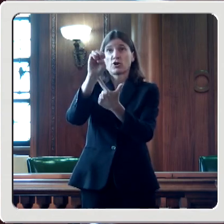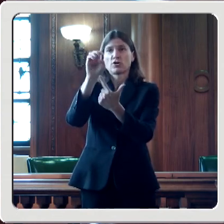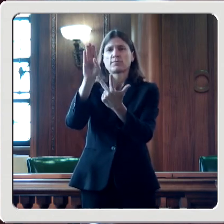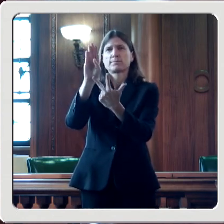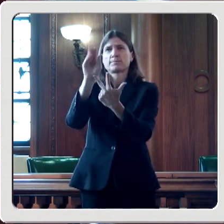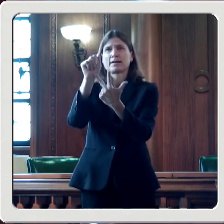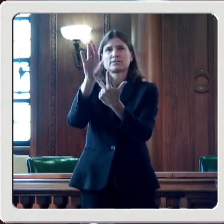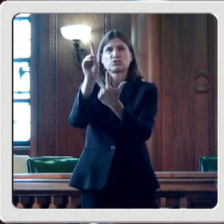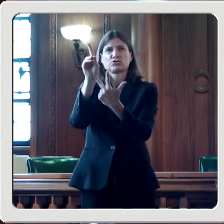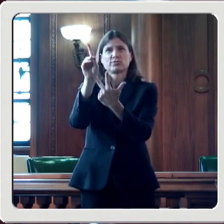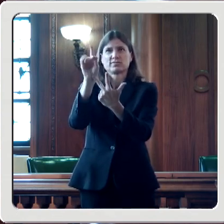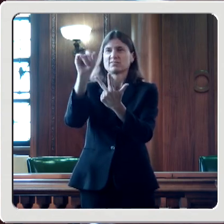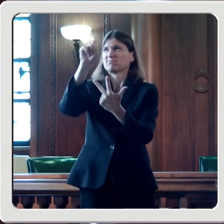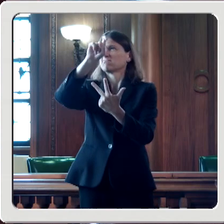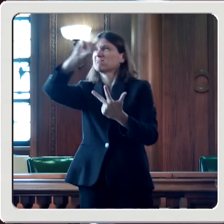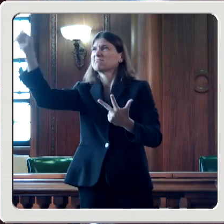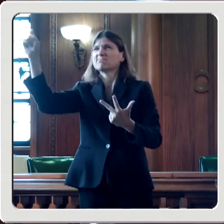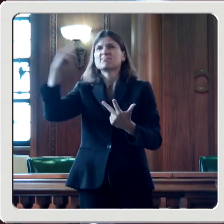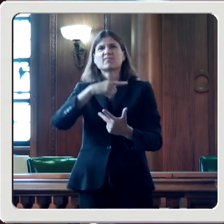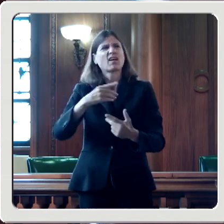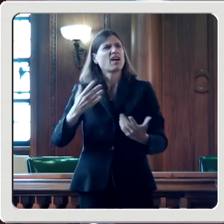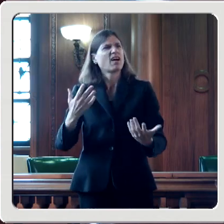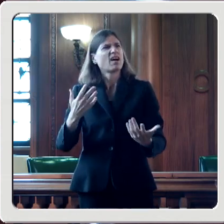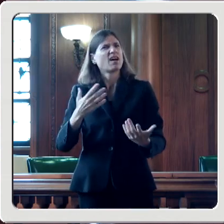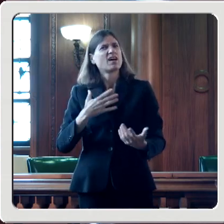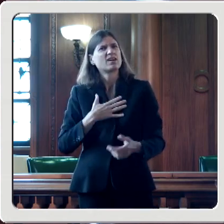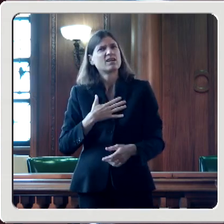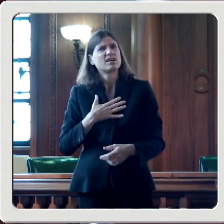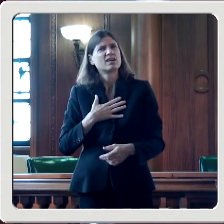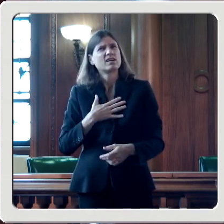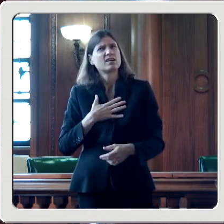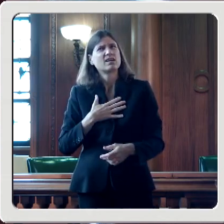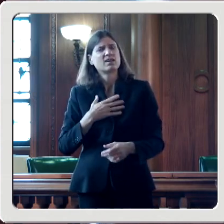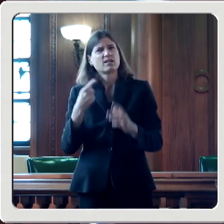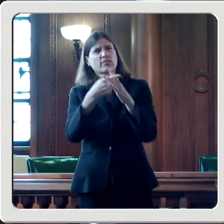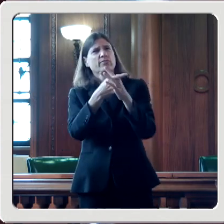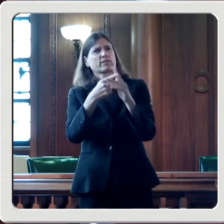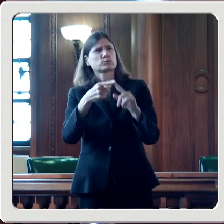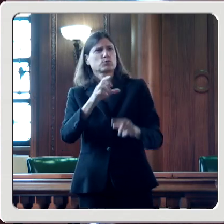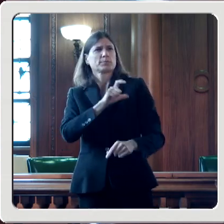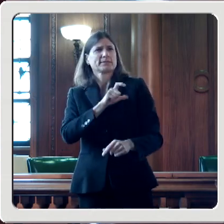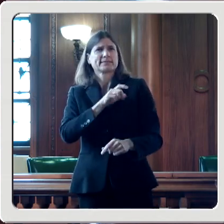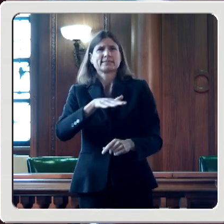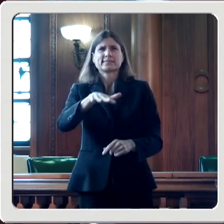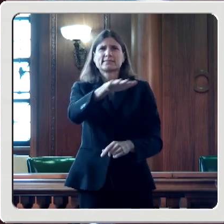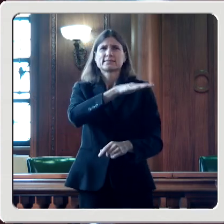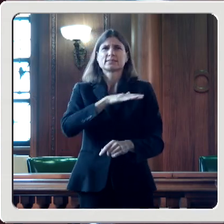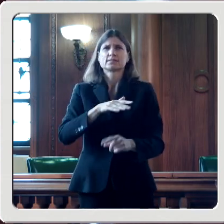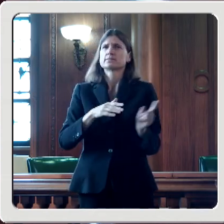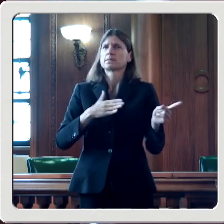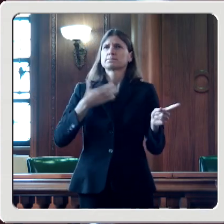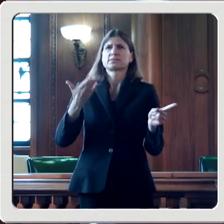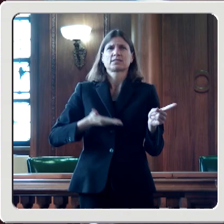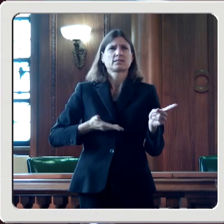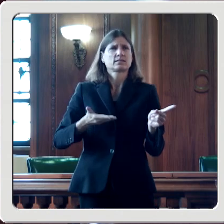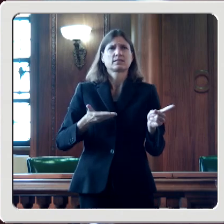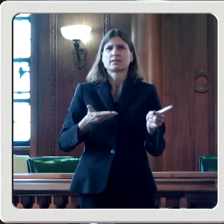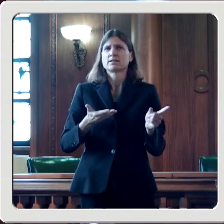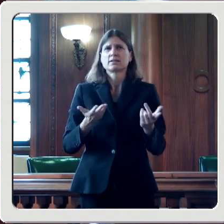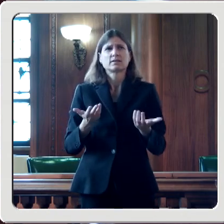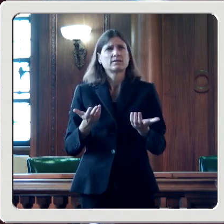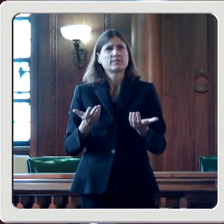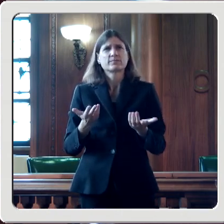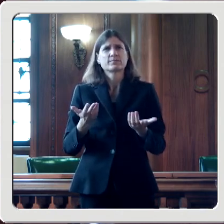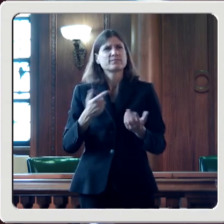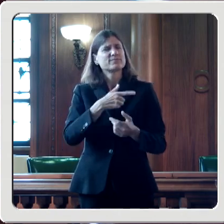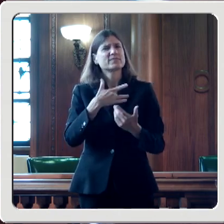was hurtful, it was disrespectful, as I've done with other defacements, whether it's the Italian-American War Veterans Monument or the